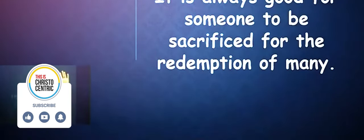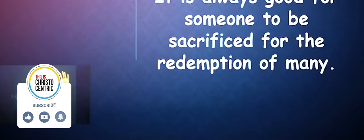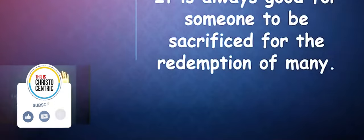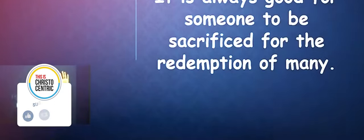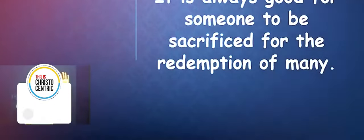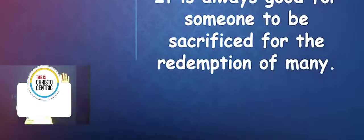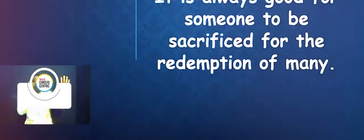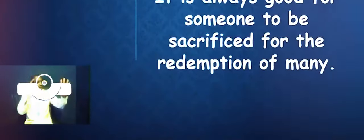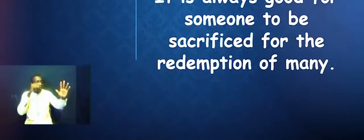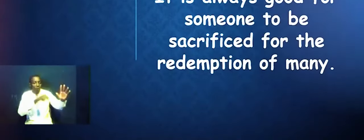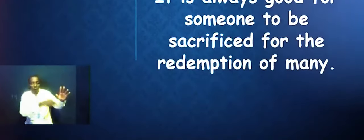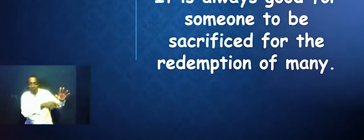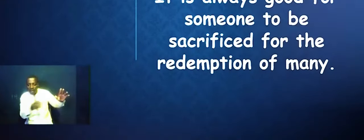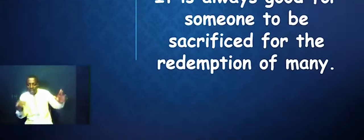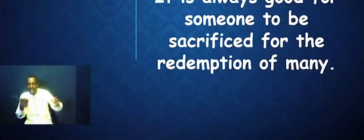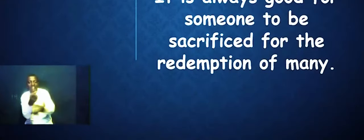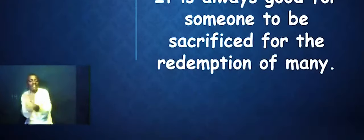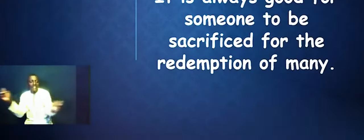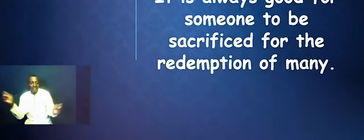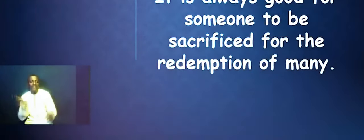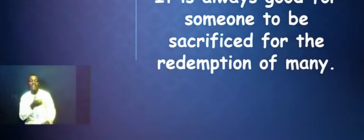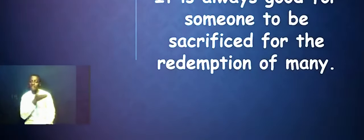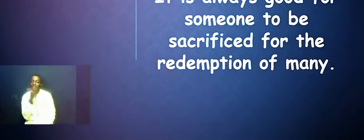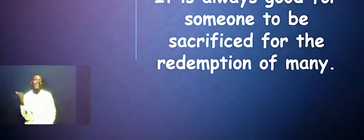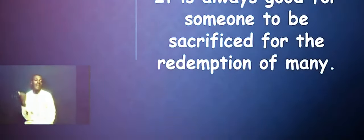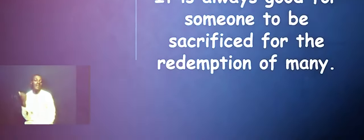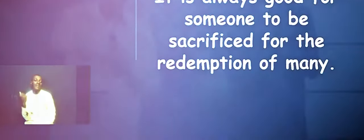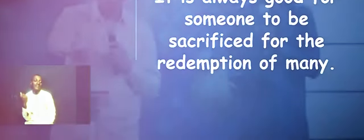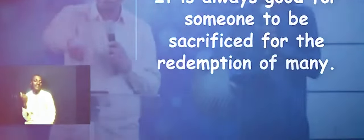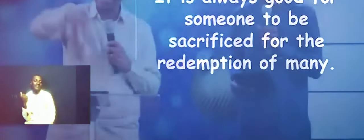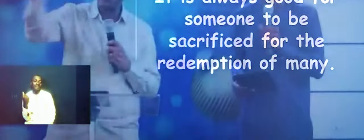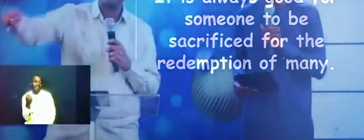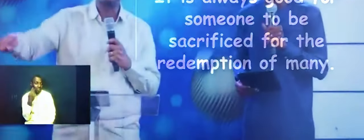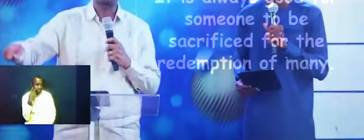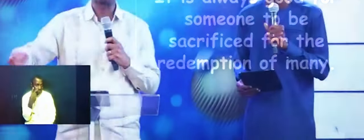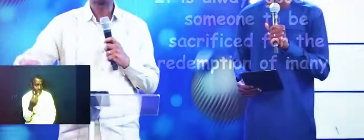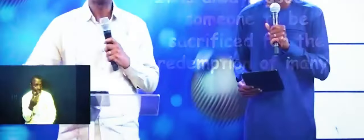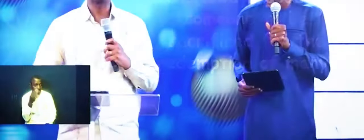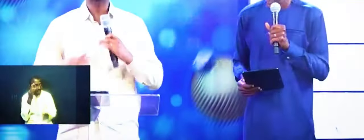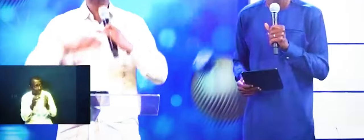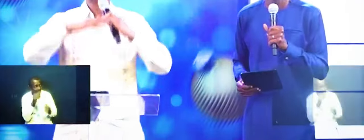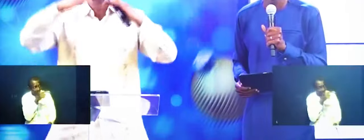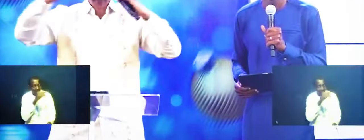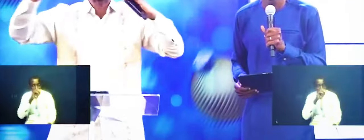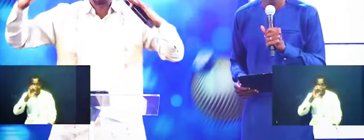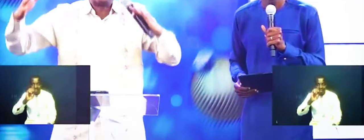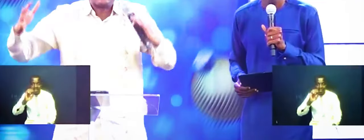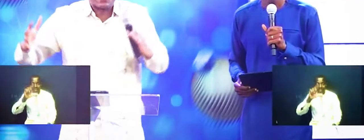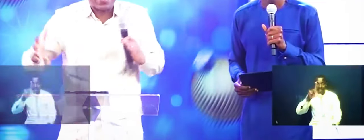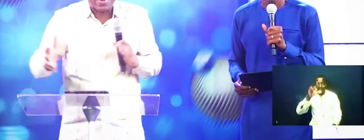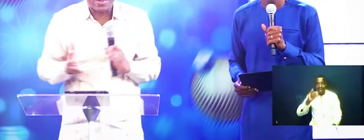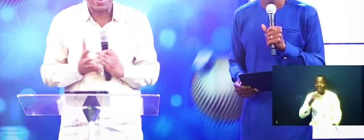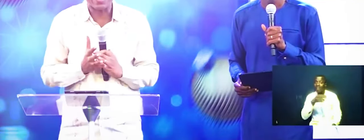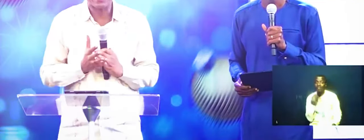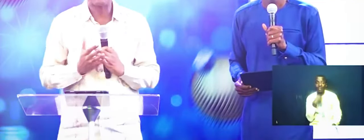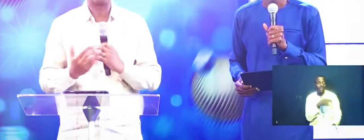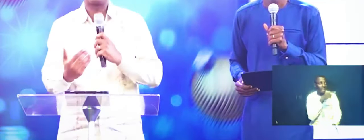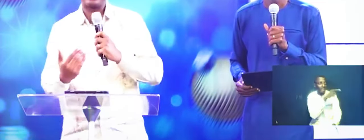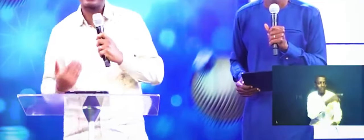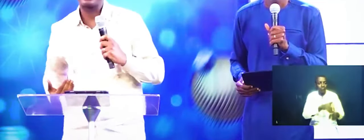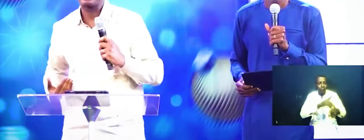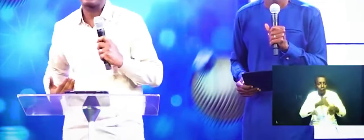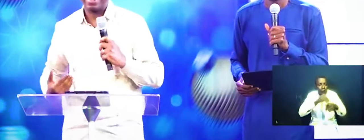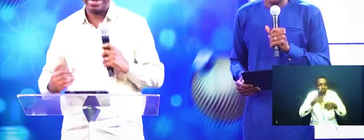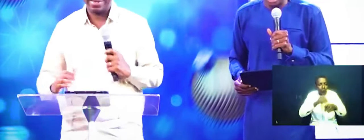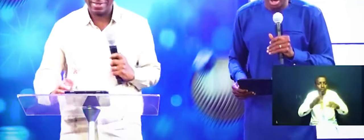Now, if he has sacrificed his children, disciplined them, he would have saved the priesthood